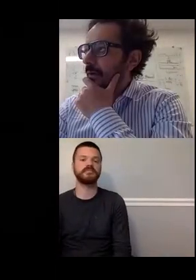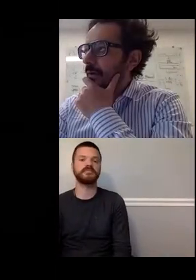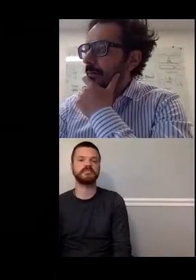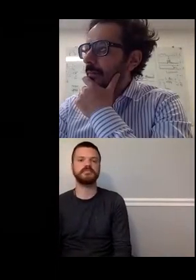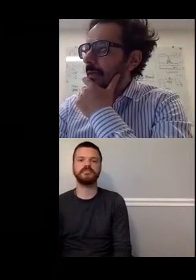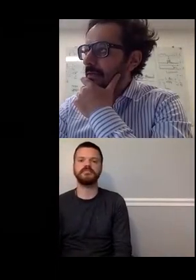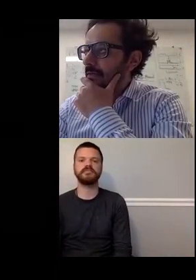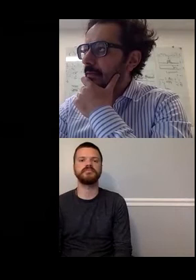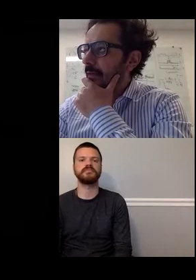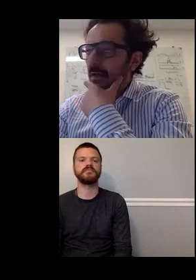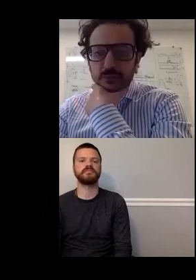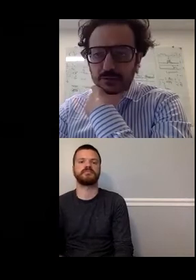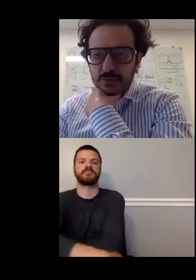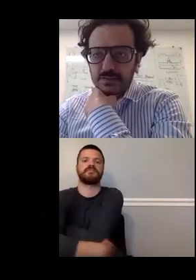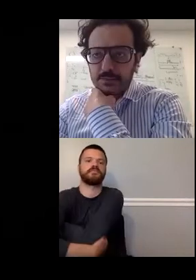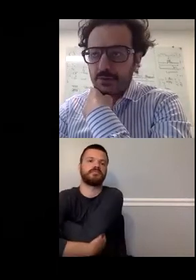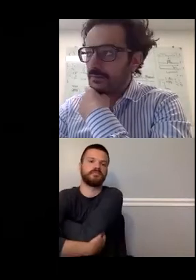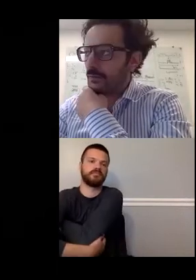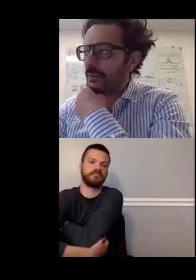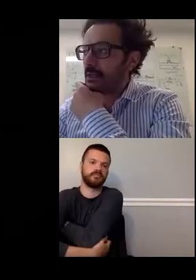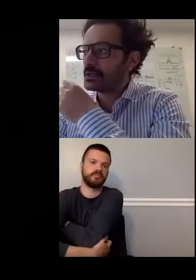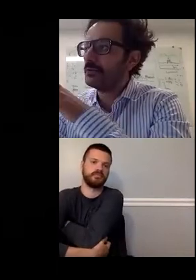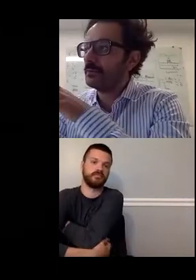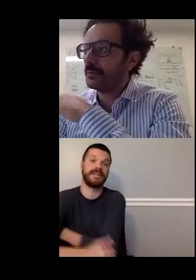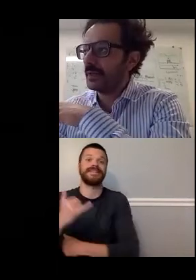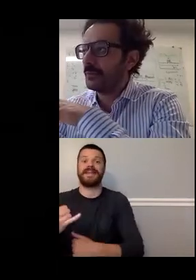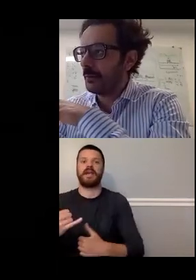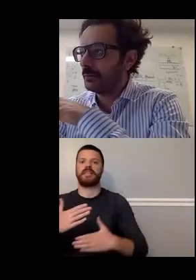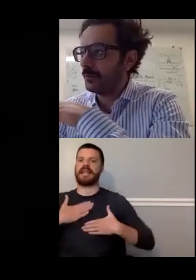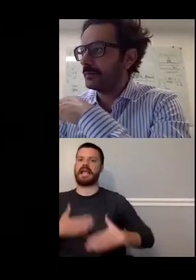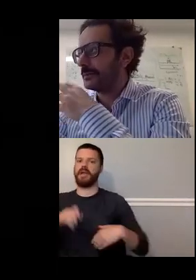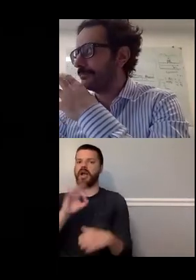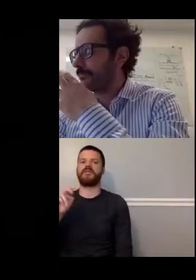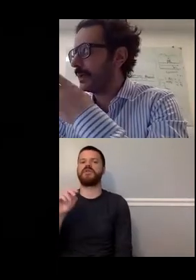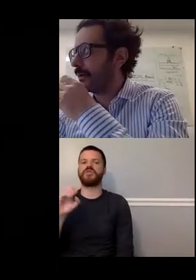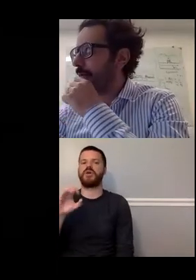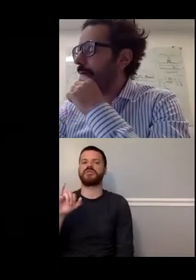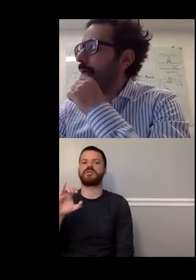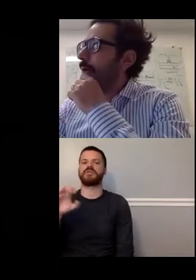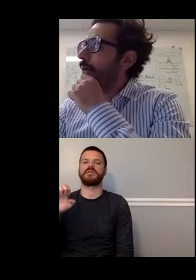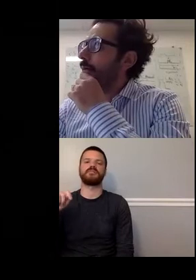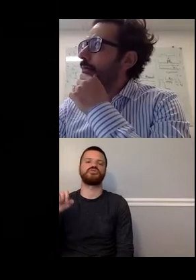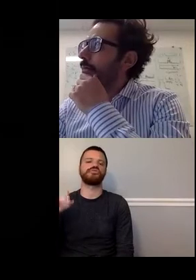So like I said, the anatomy of nociception. So in addition to the big problem or the